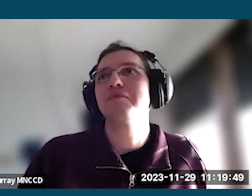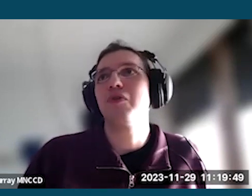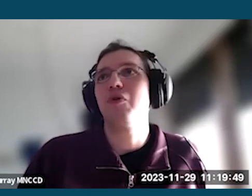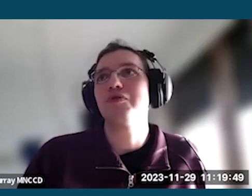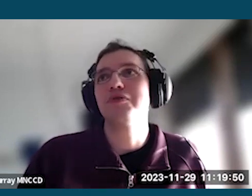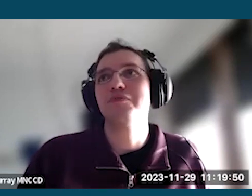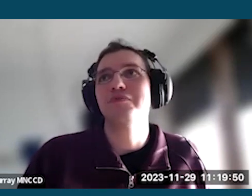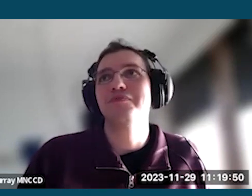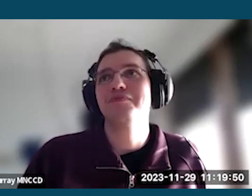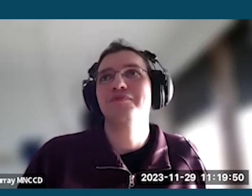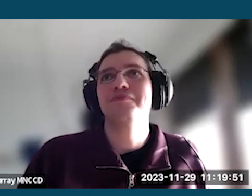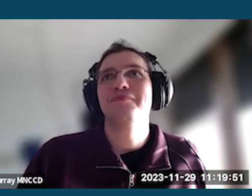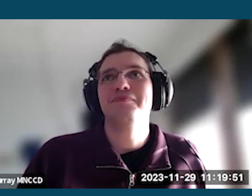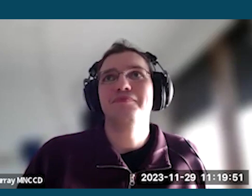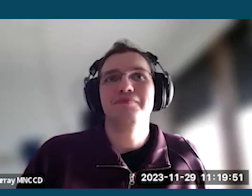disabilities, or